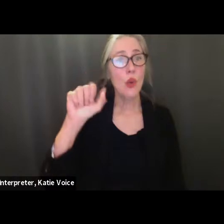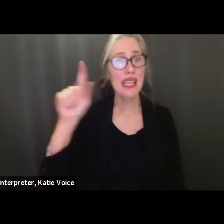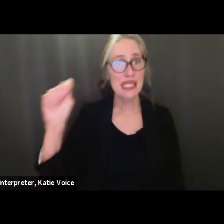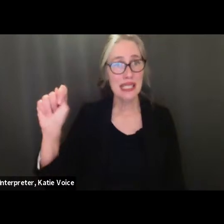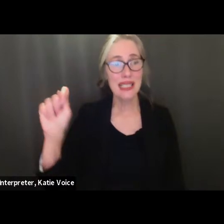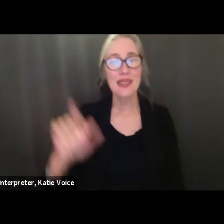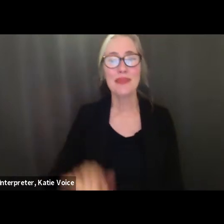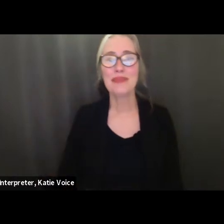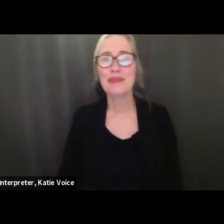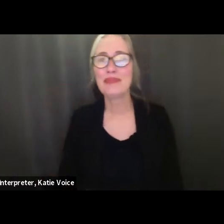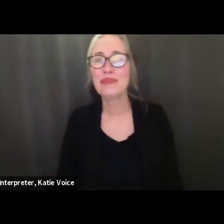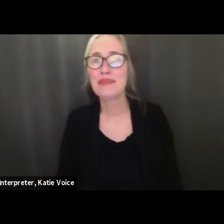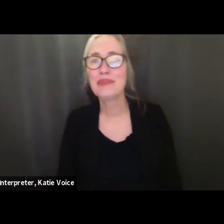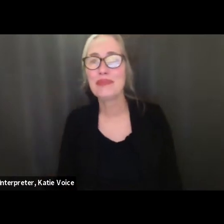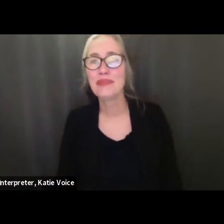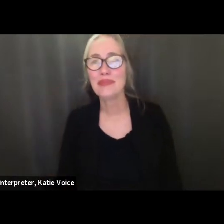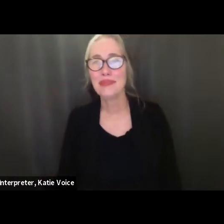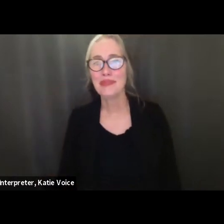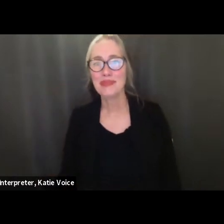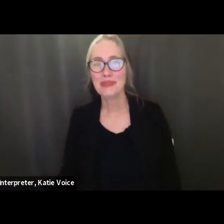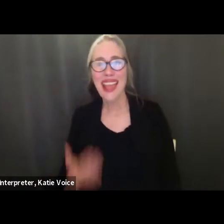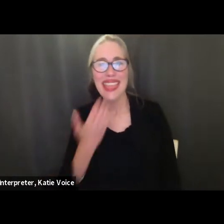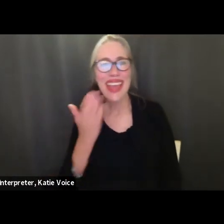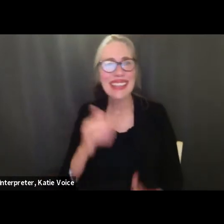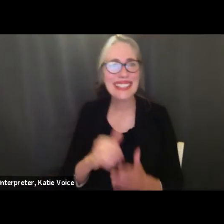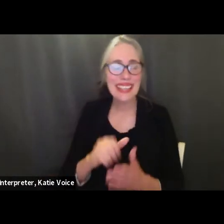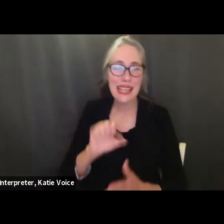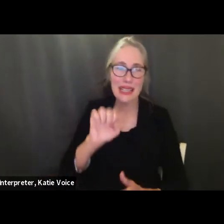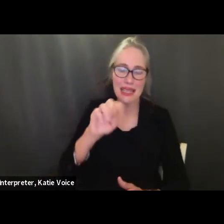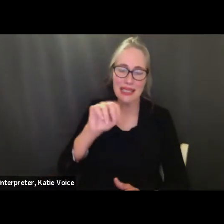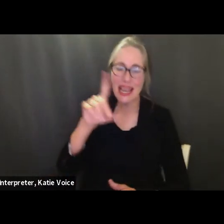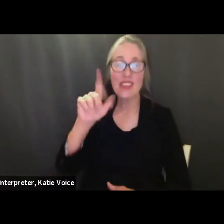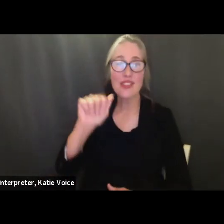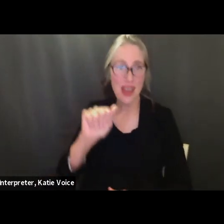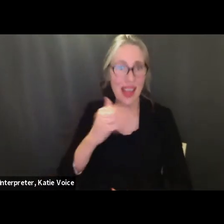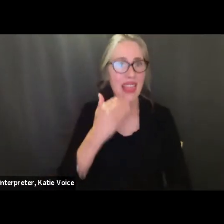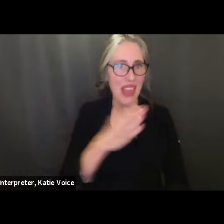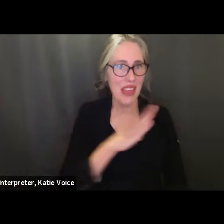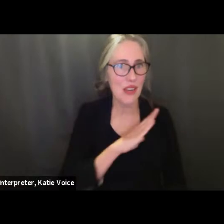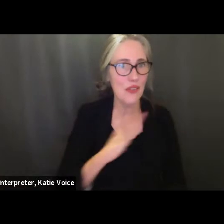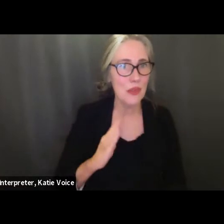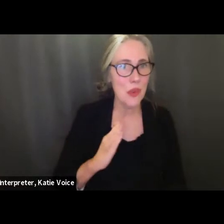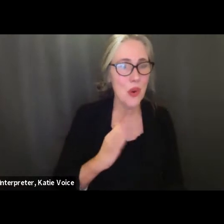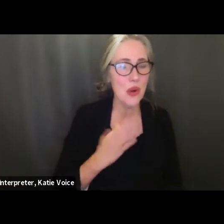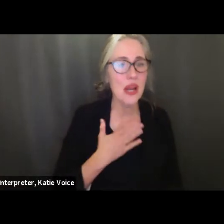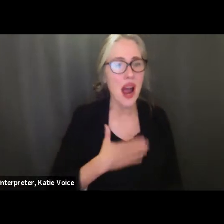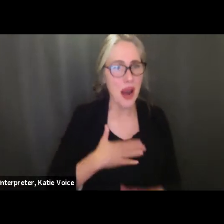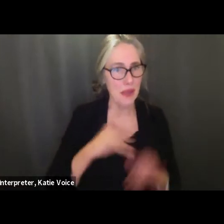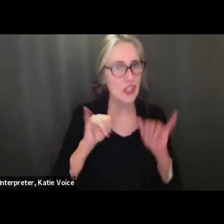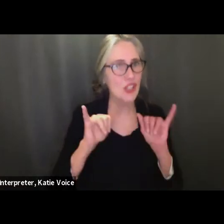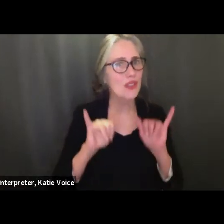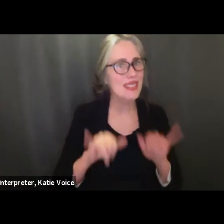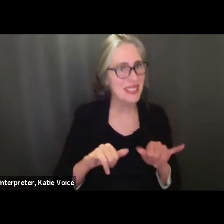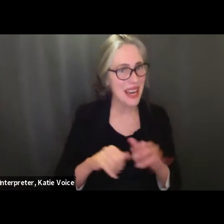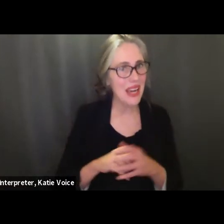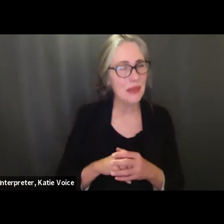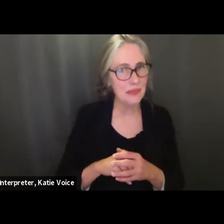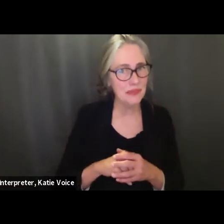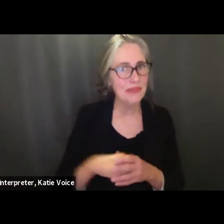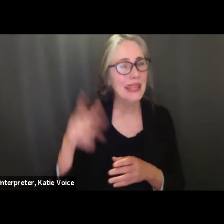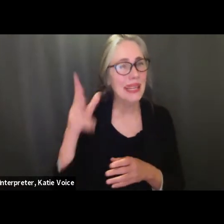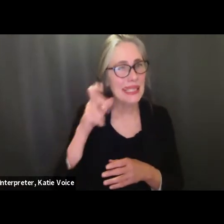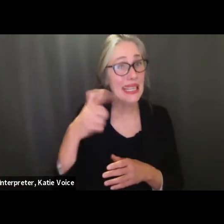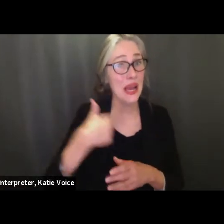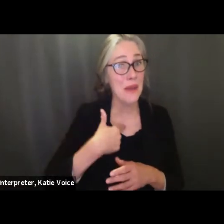Thanks again, Sandra and board. I appreciate you staying and hearing, because my experience, sadly, on the LCAP